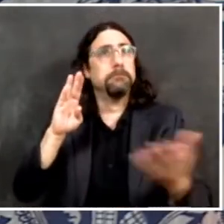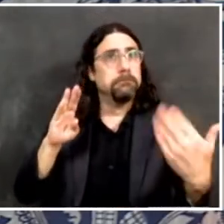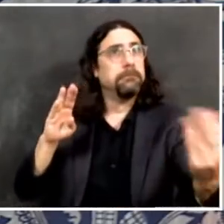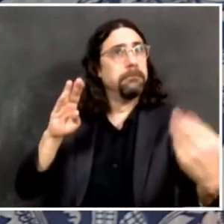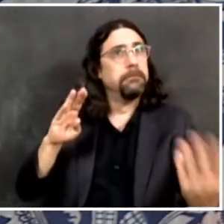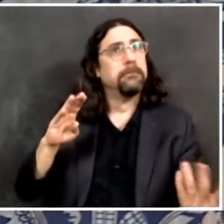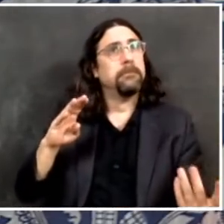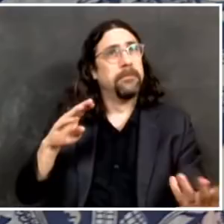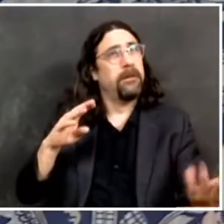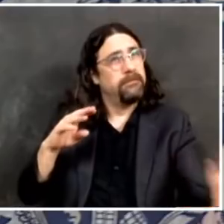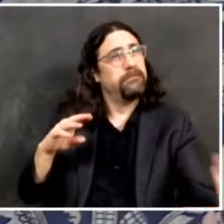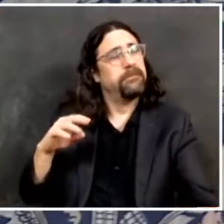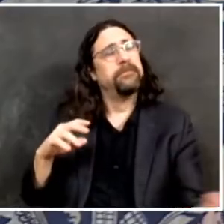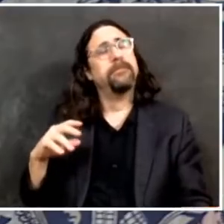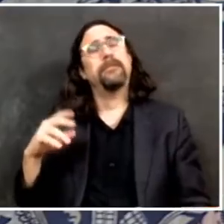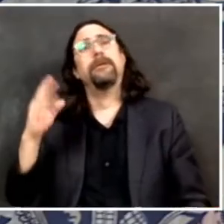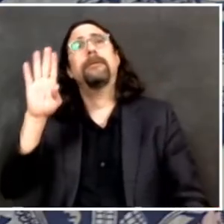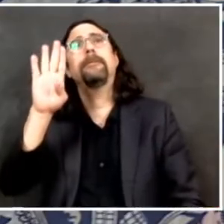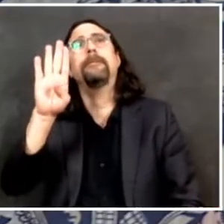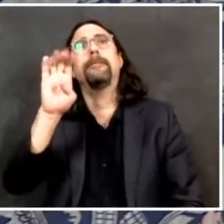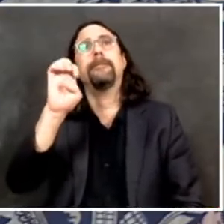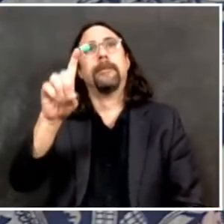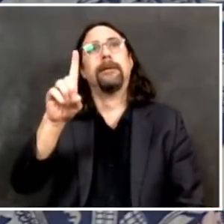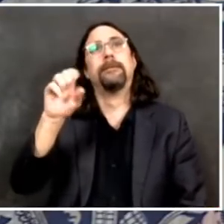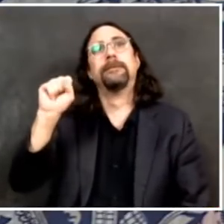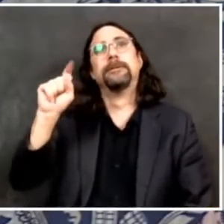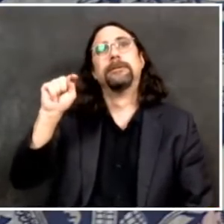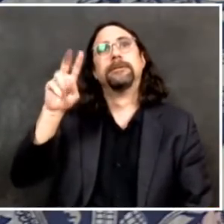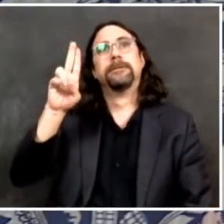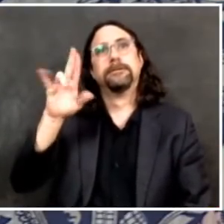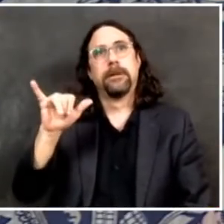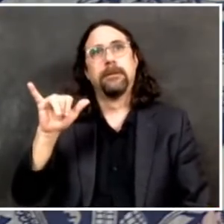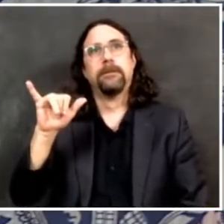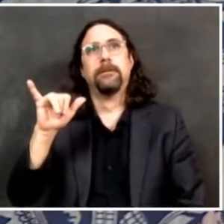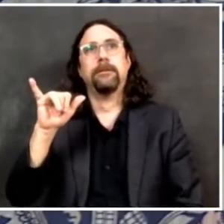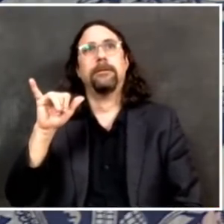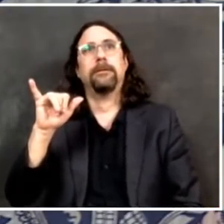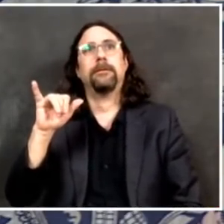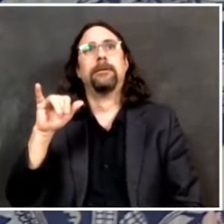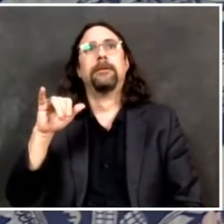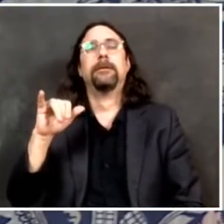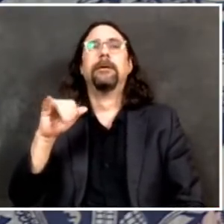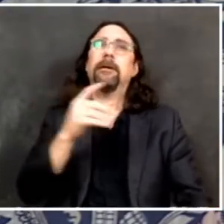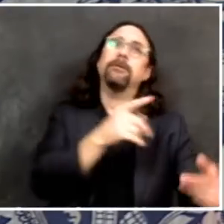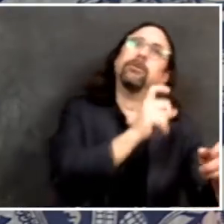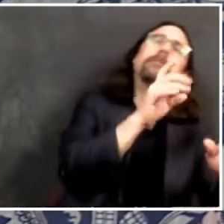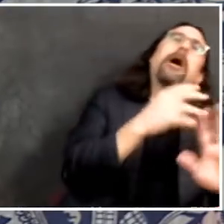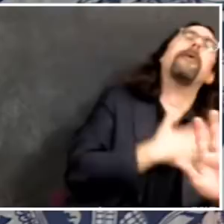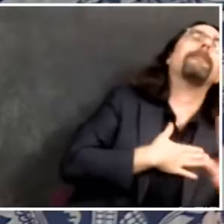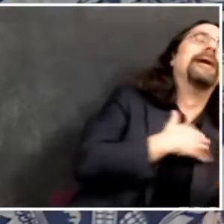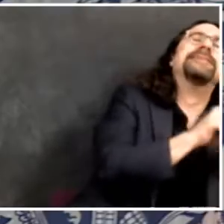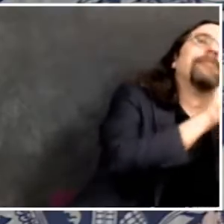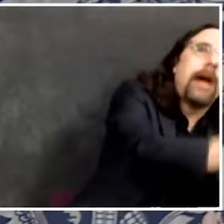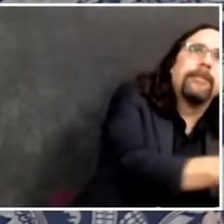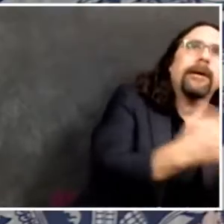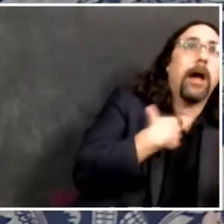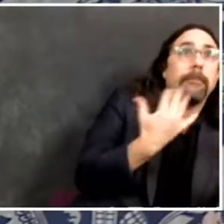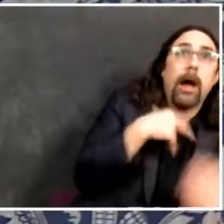decades, started at the grassroots to feed people, help people. I want to thank Dr. Melanie Samuels and her whole team.